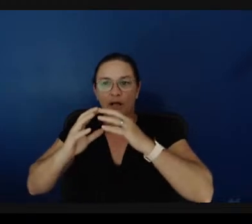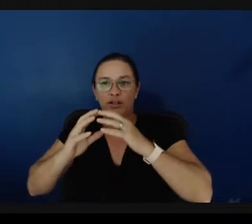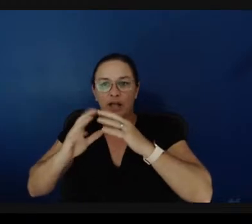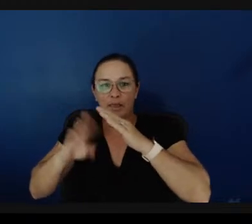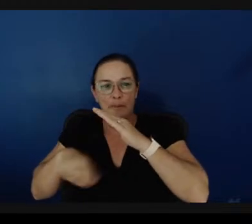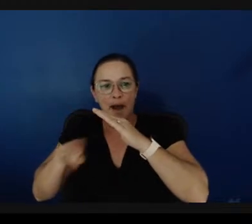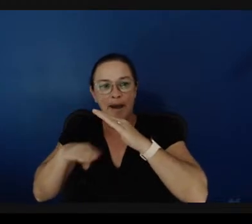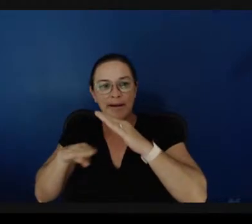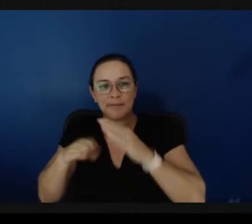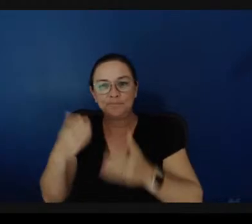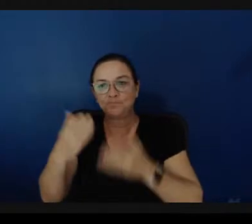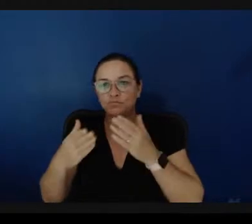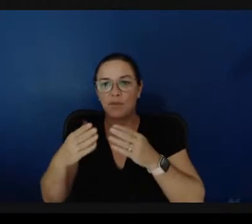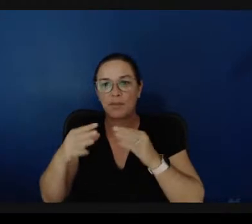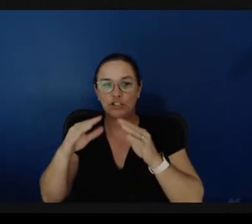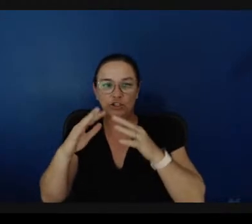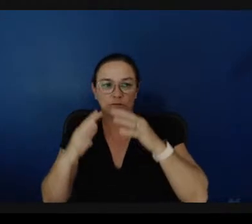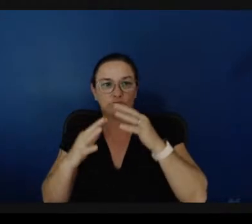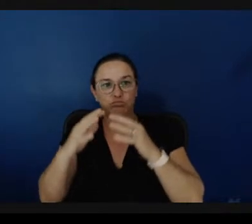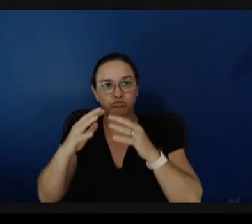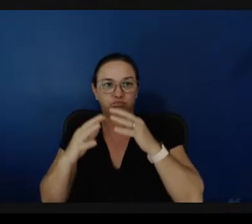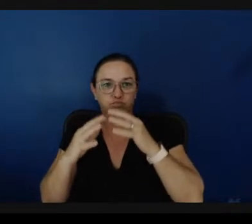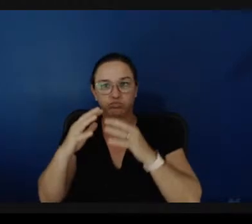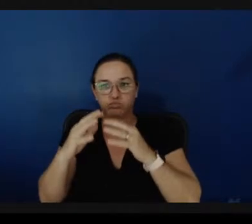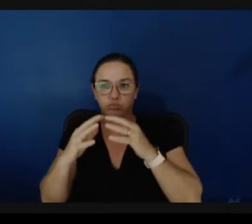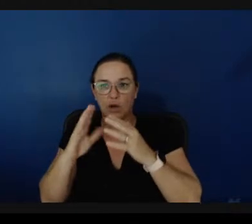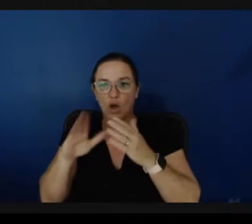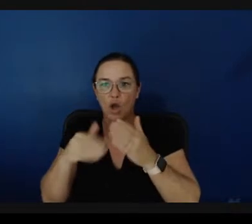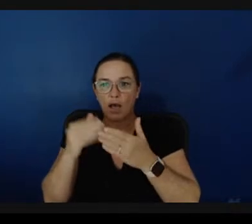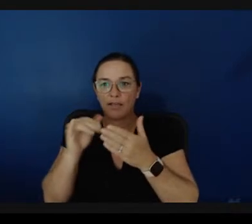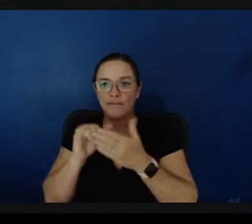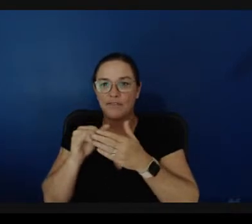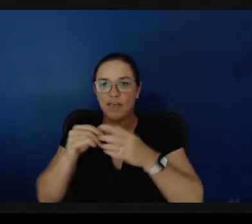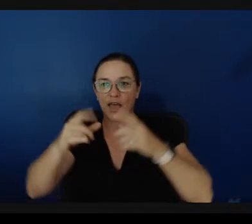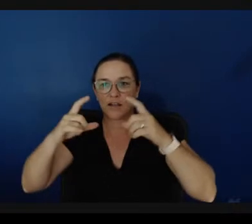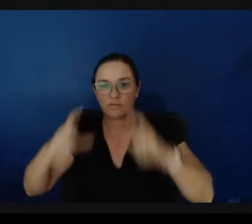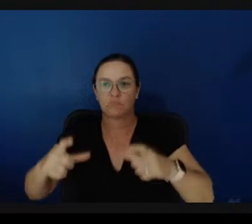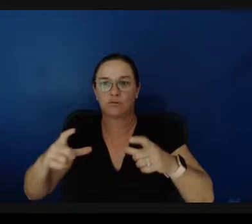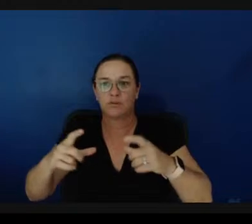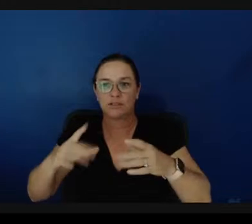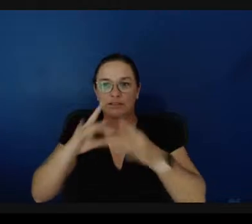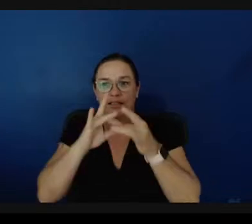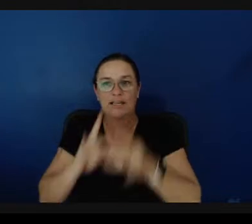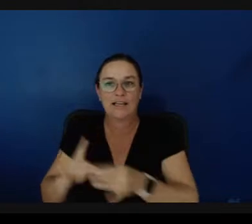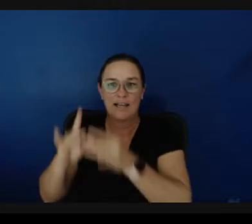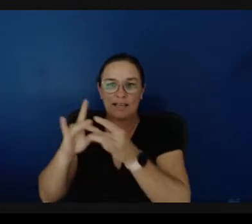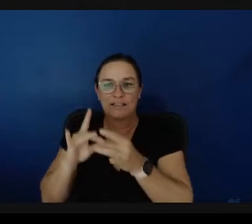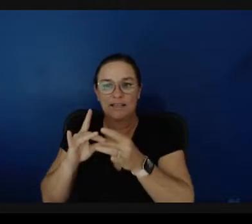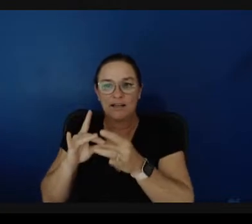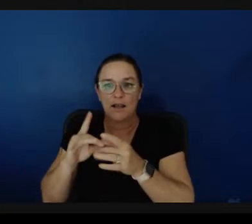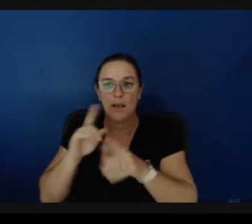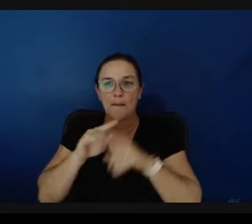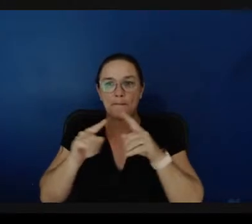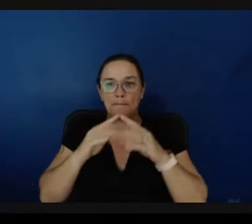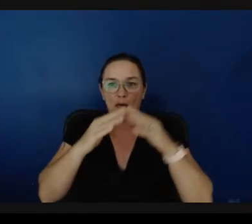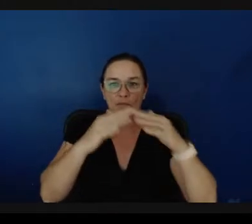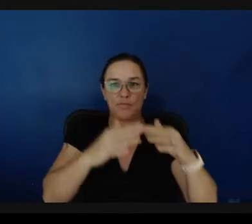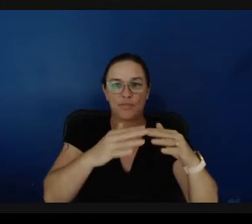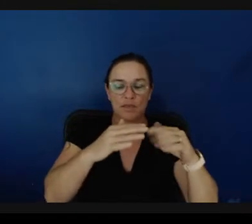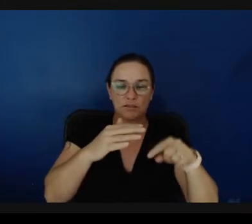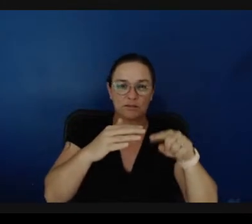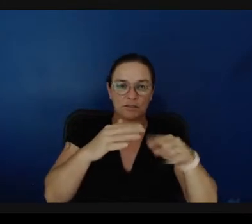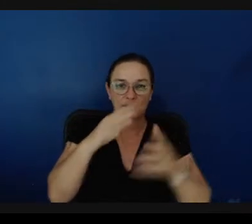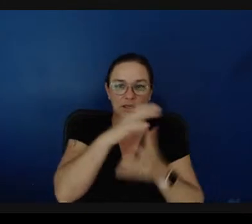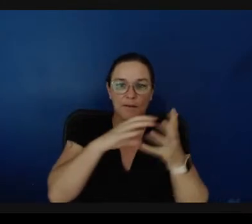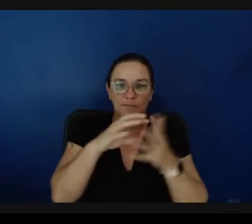just wiggling this pile and stuff's moving differently, right? This is all one coherent block on this side. And over here, we have some combination of the